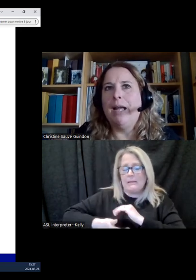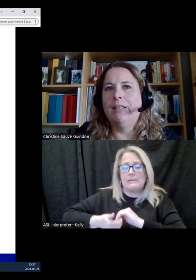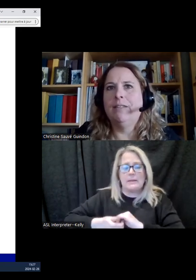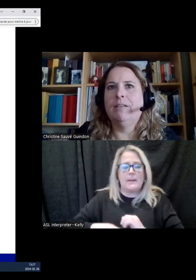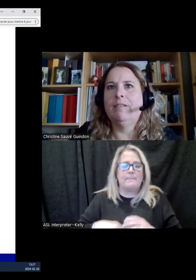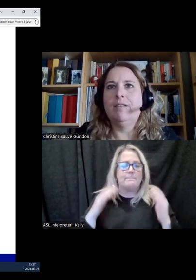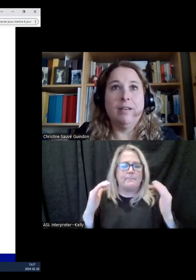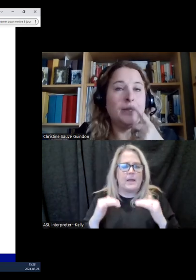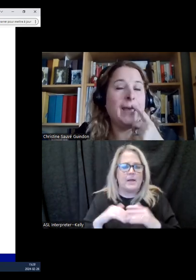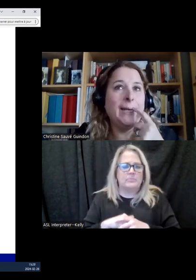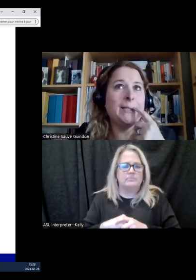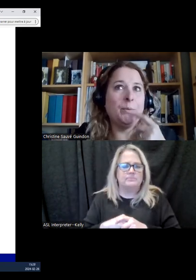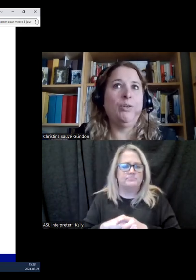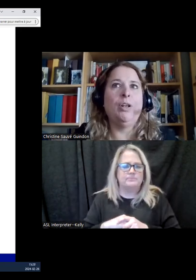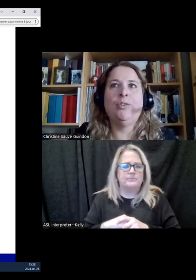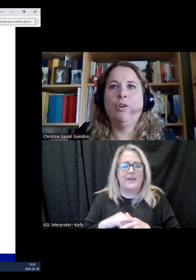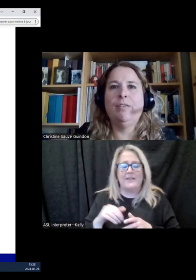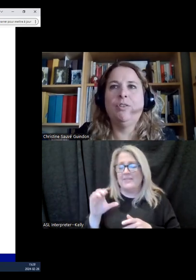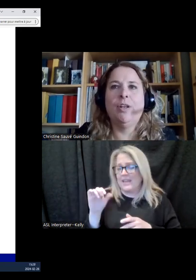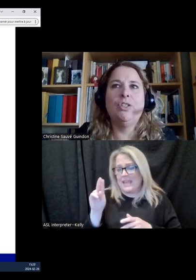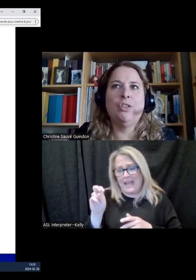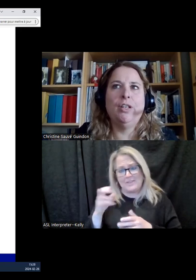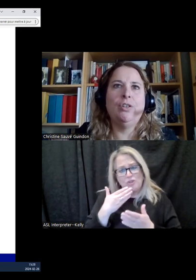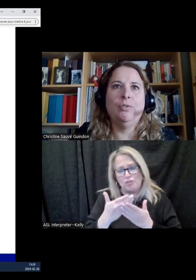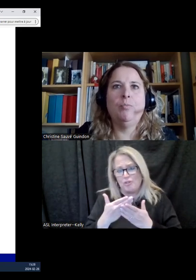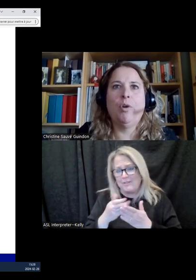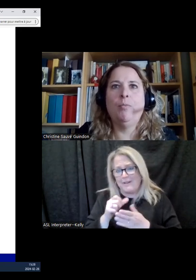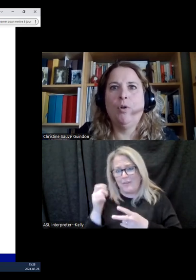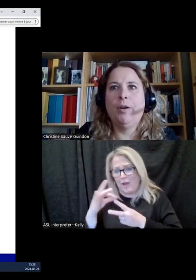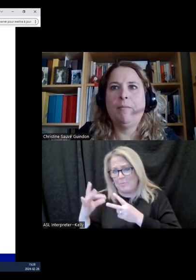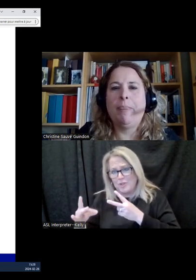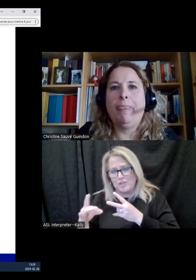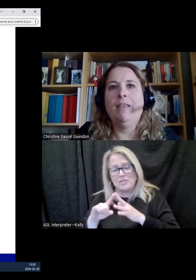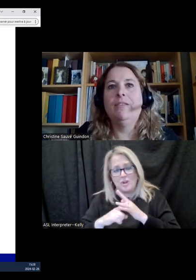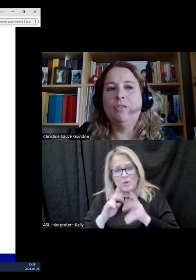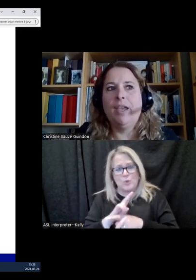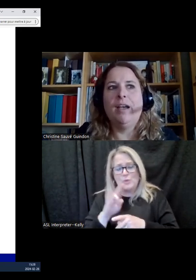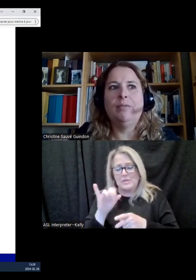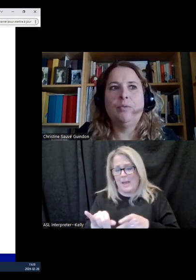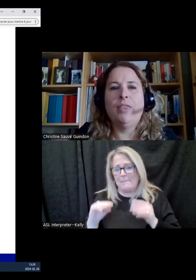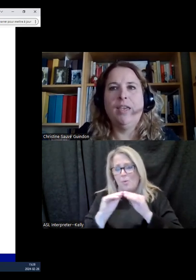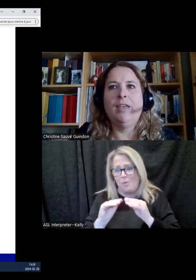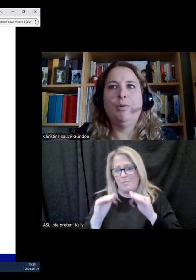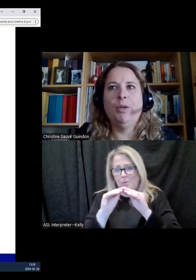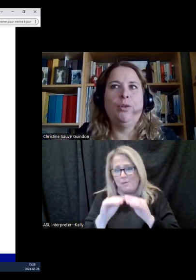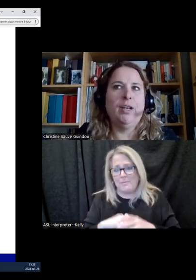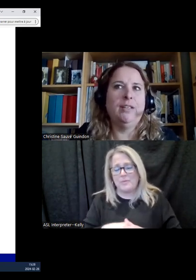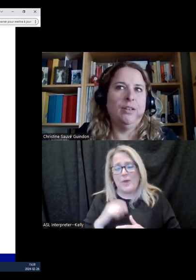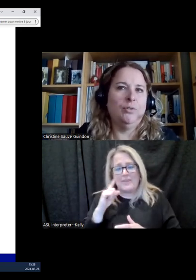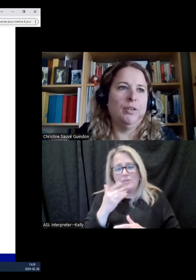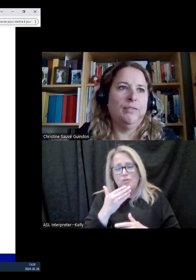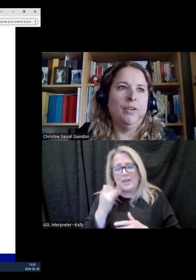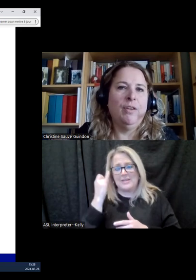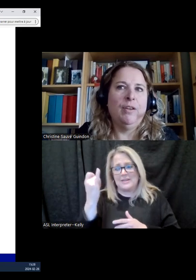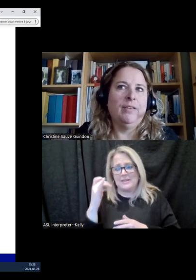maintain balance. The cane is a really good alternative, so, and she's starting to use it more and more. So yeah, I think it would be a good idea